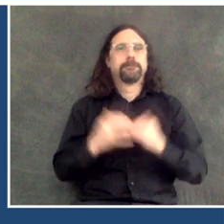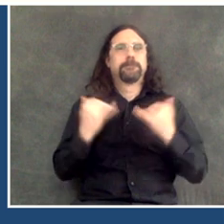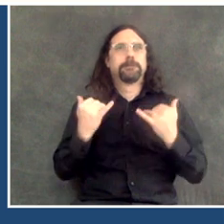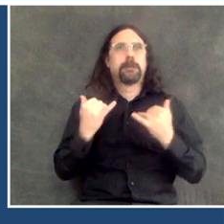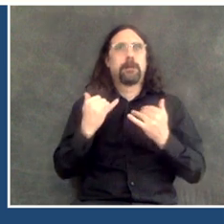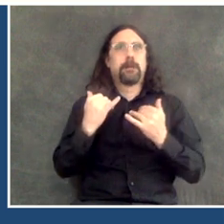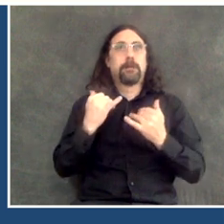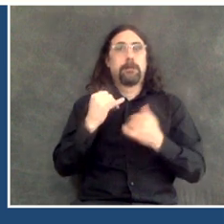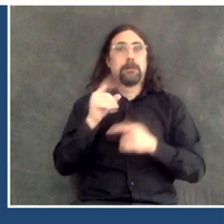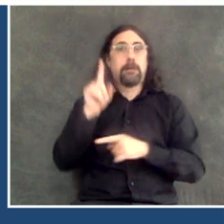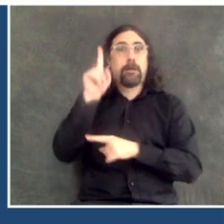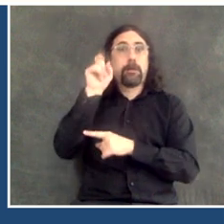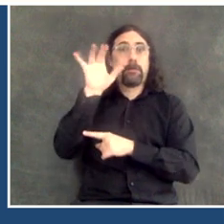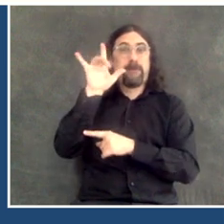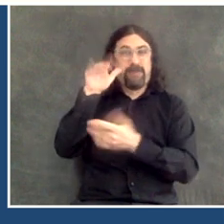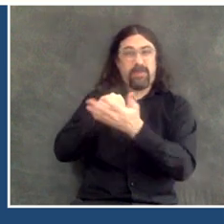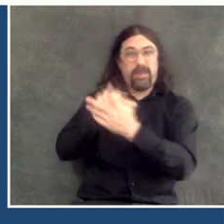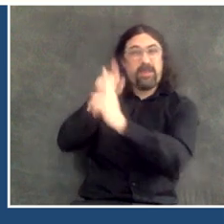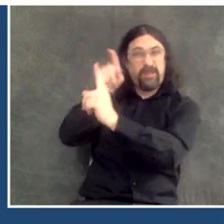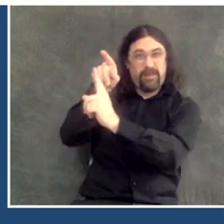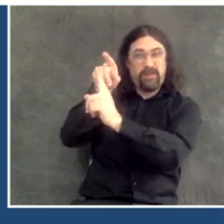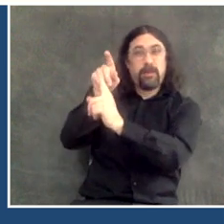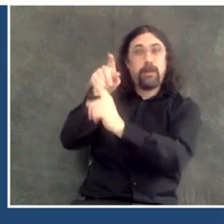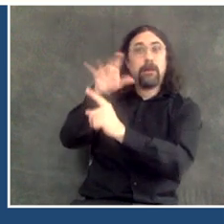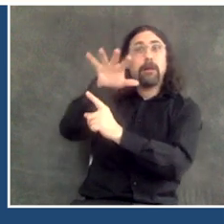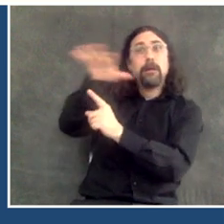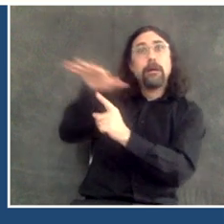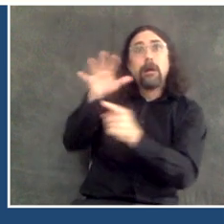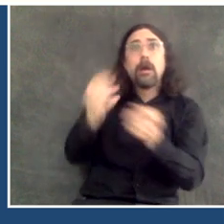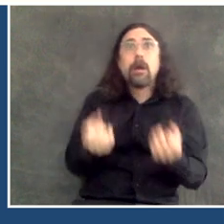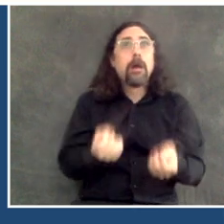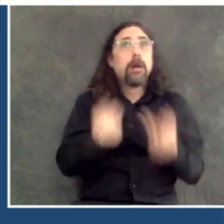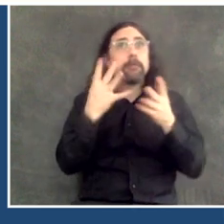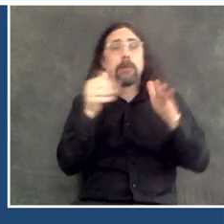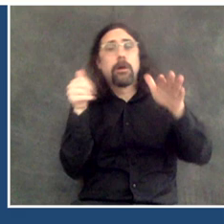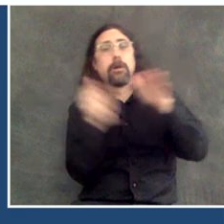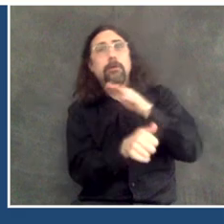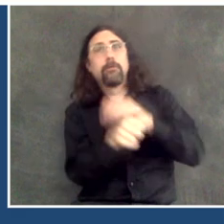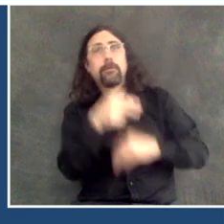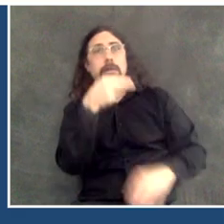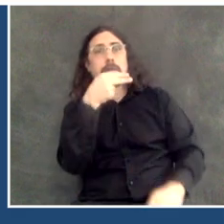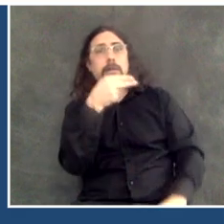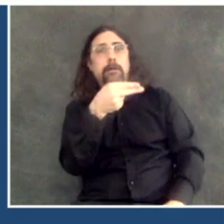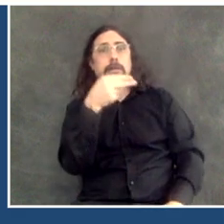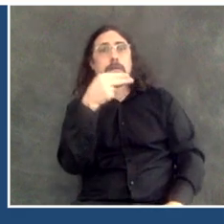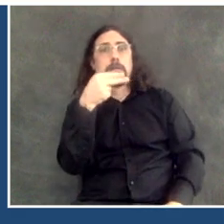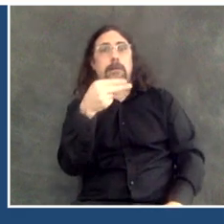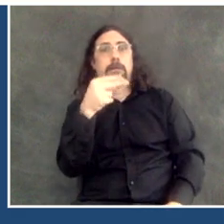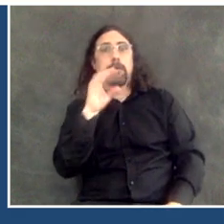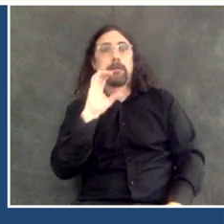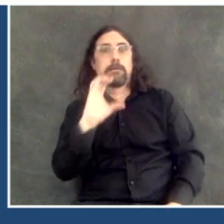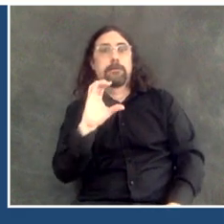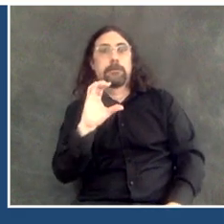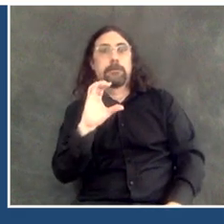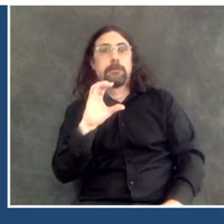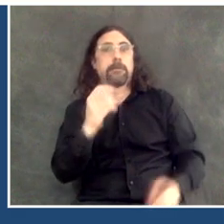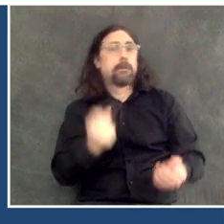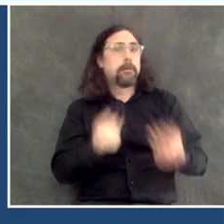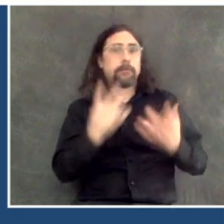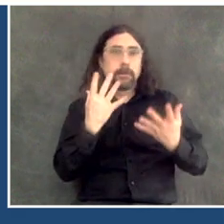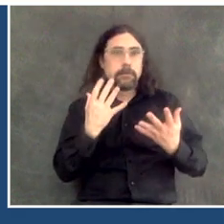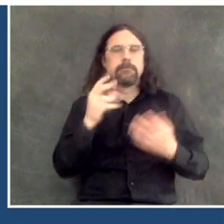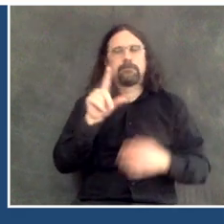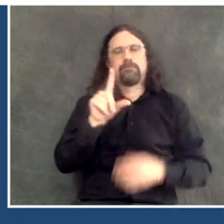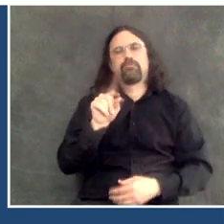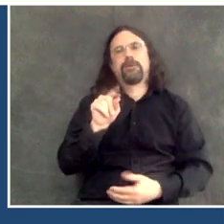worked in our public hospitals at health and hospitals. Now, here's what we need to get through April